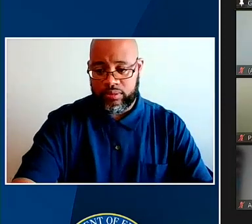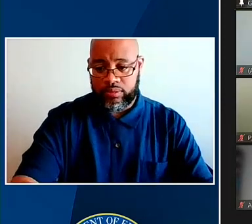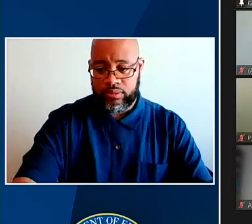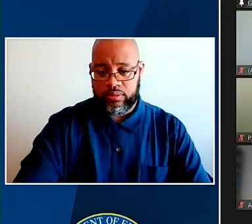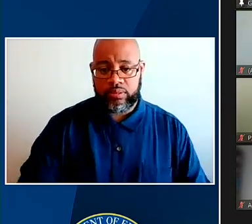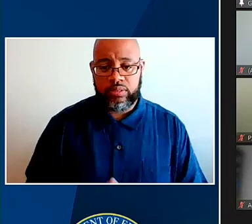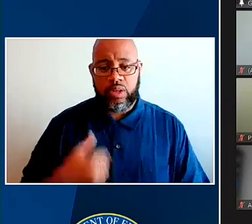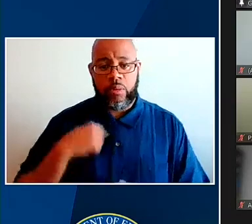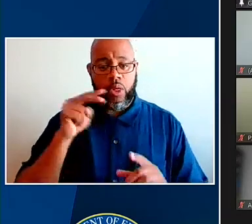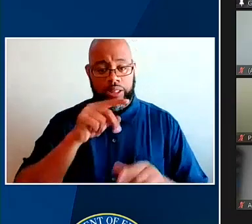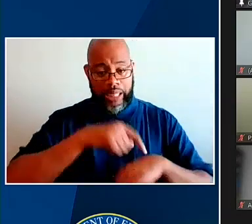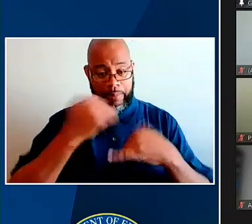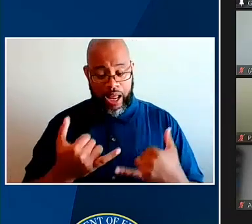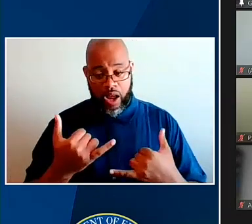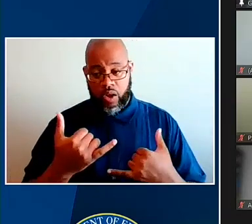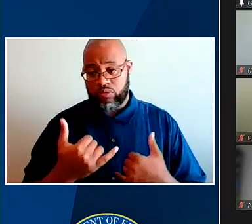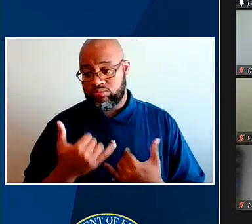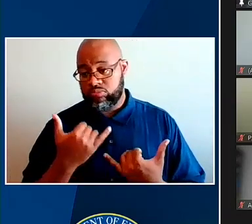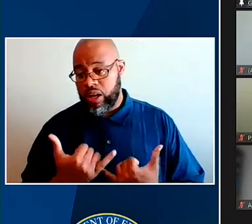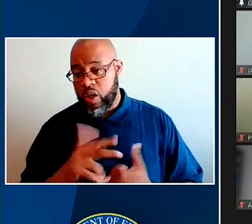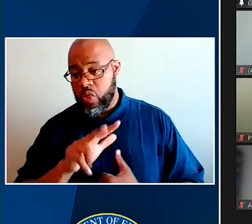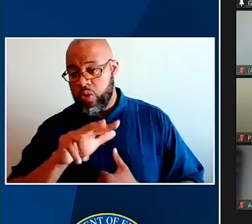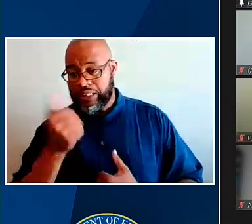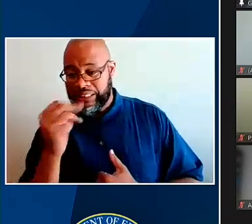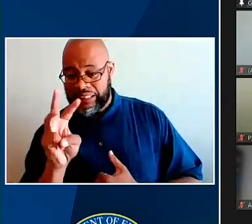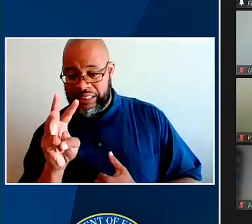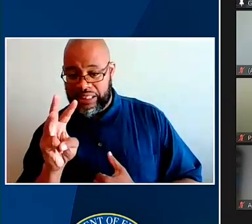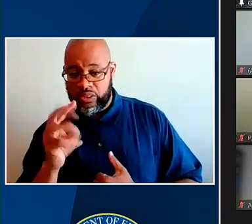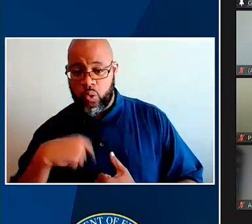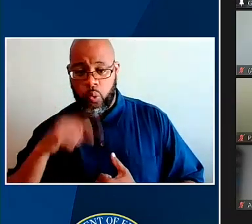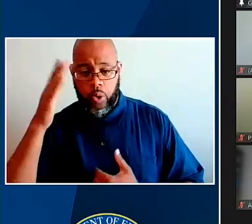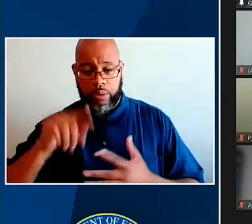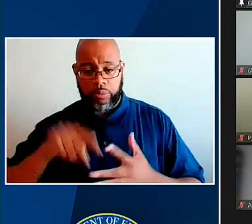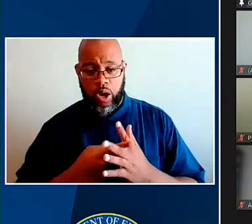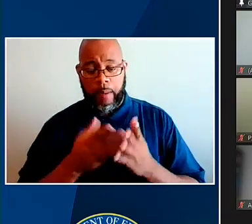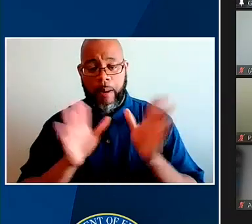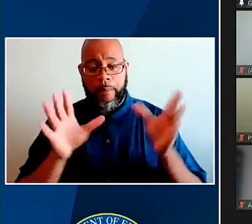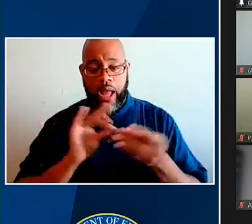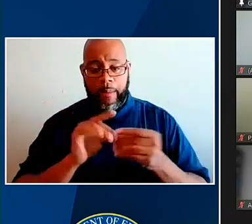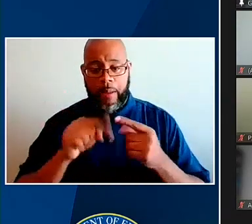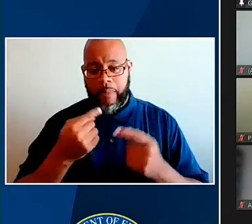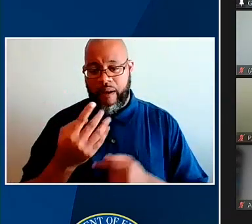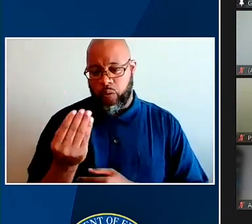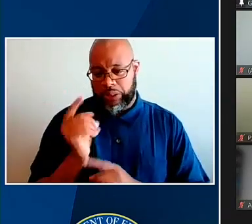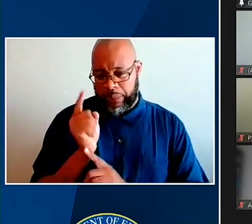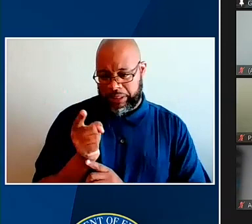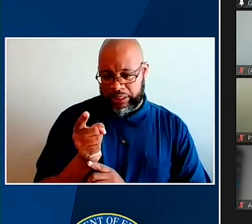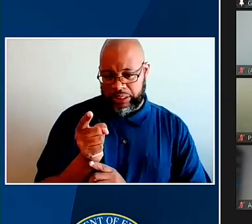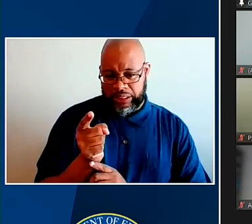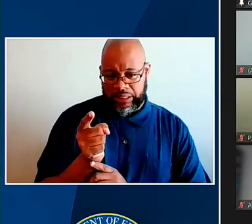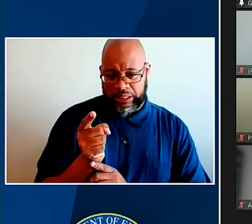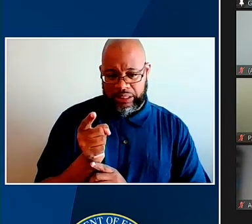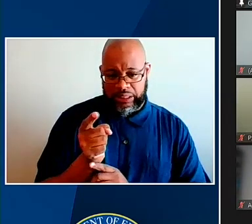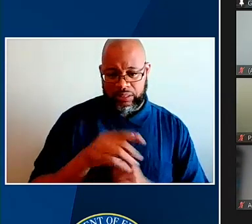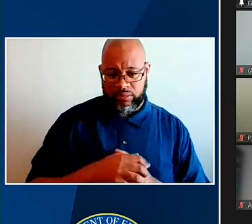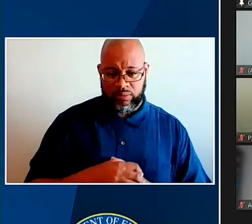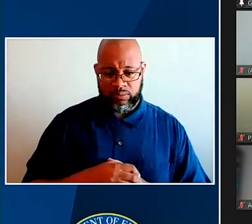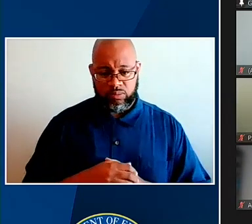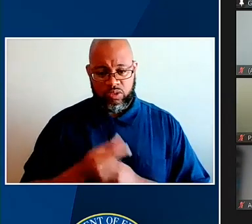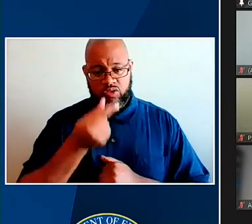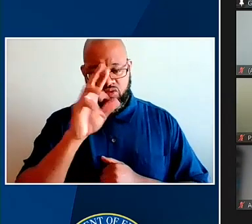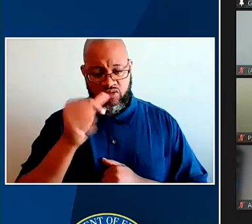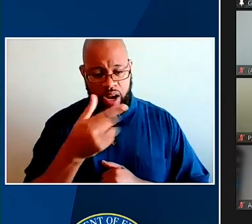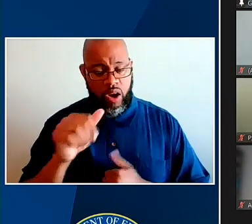I'm looking at the time right now. It's 3:16. So we'll begin public comment in about 14 minutes. Greg